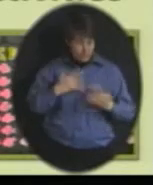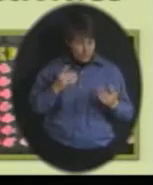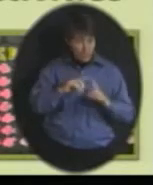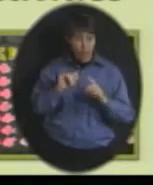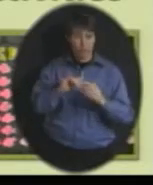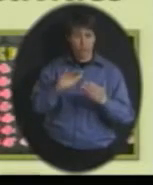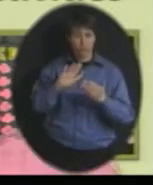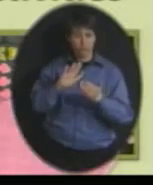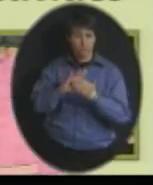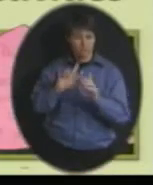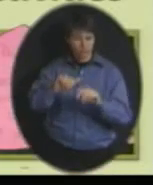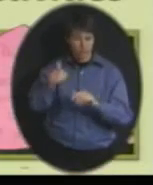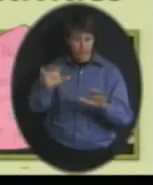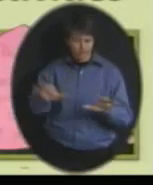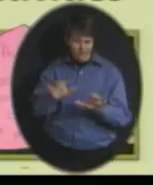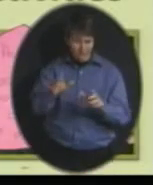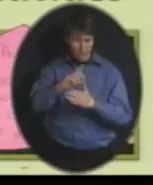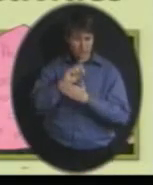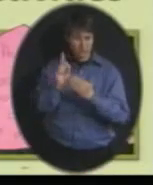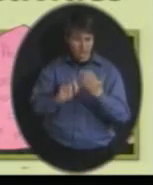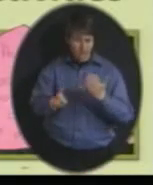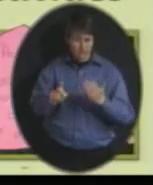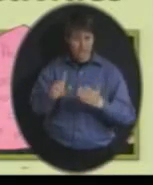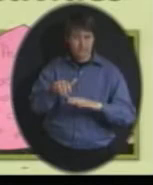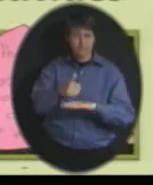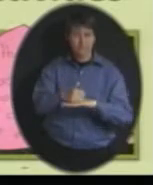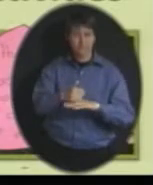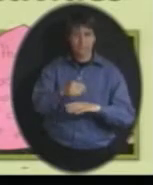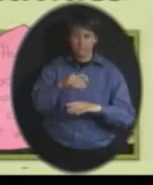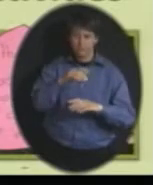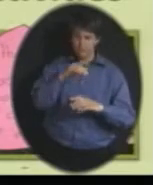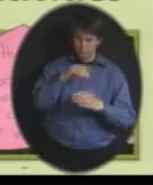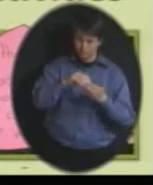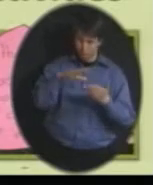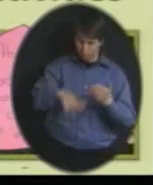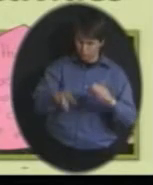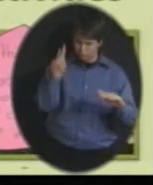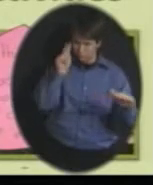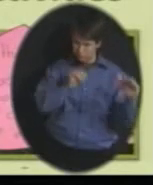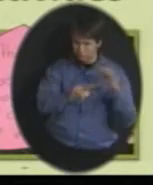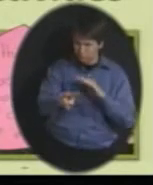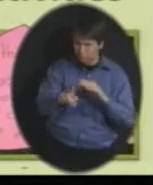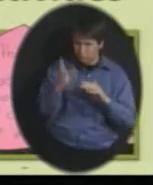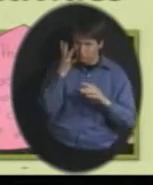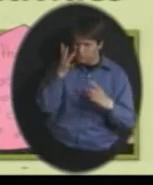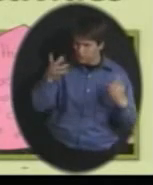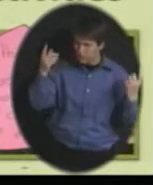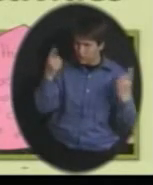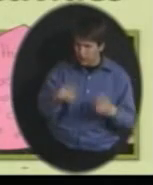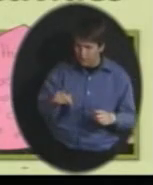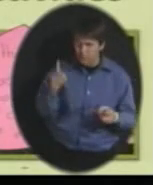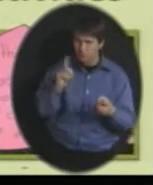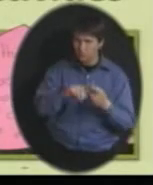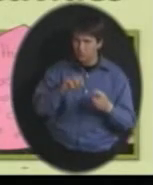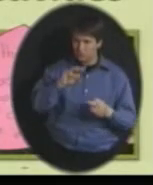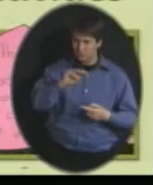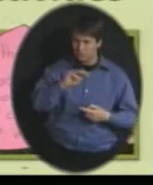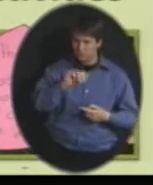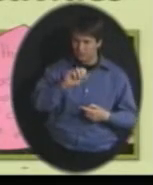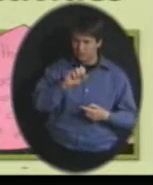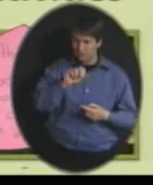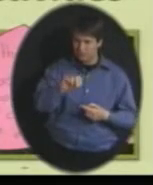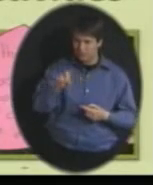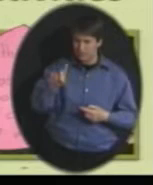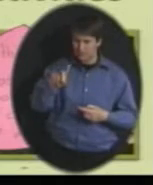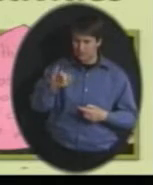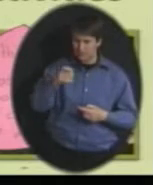the committee, and we had kids making predictions about what was going to happen to Mason-Dixon in his